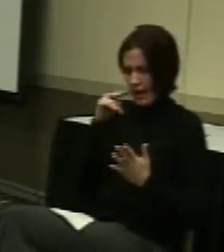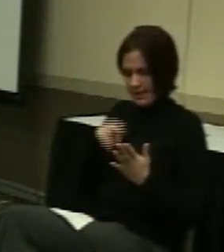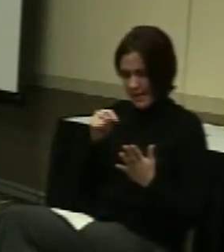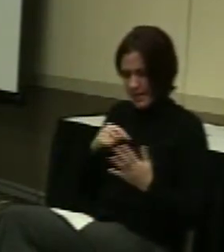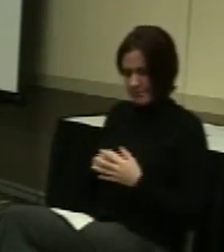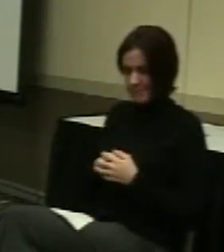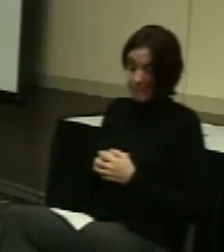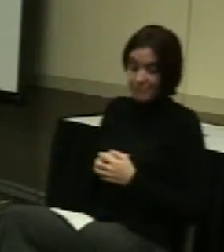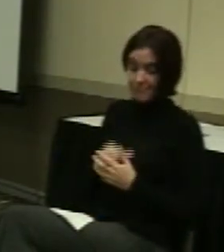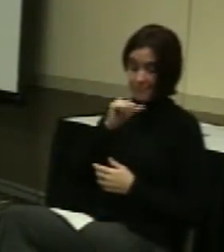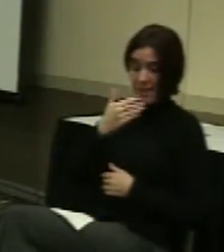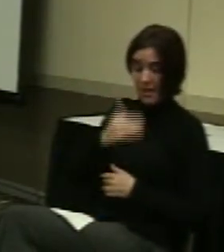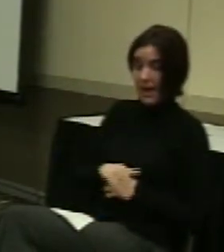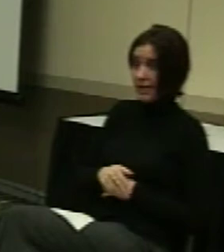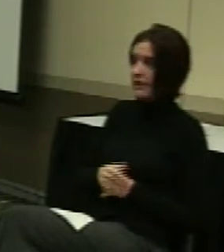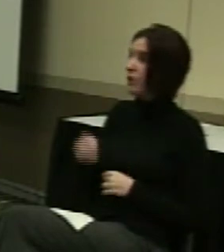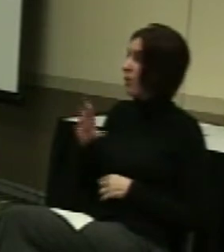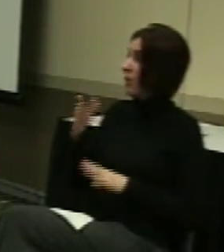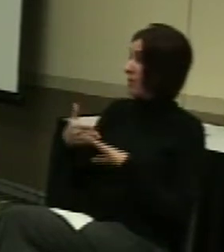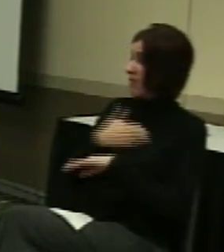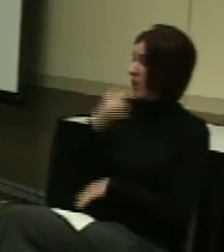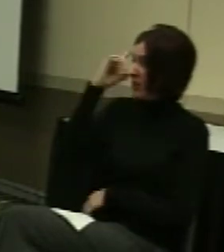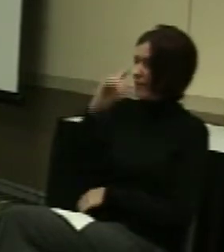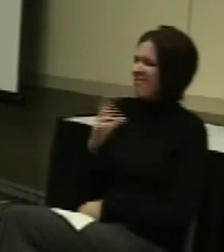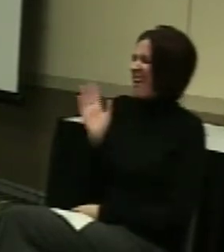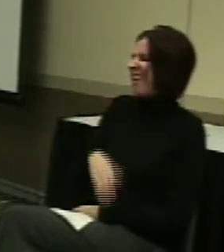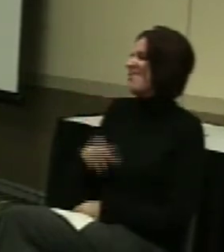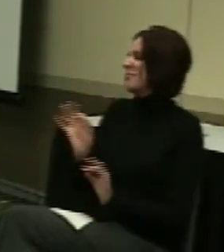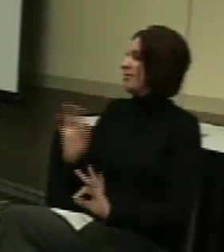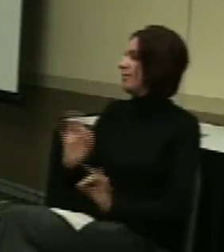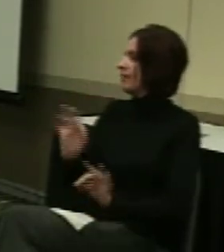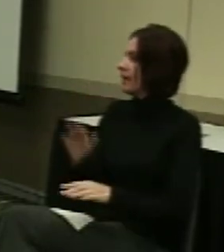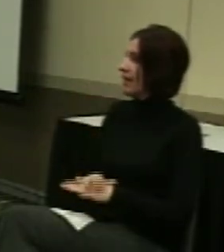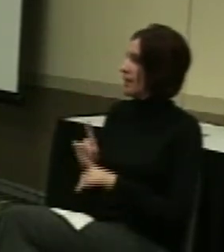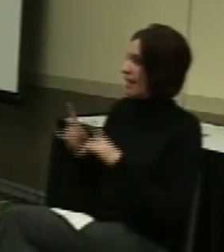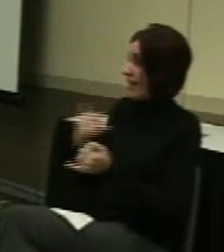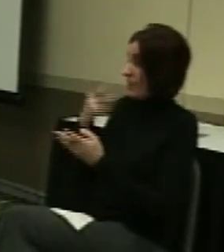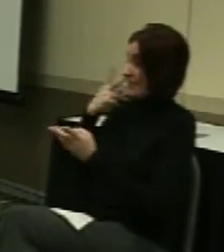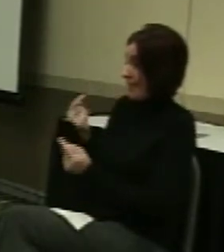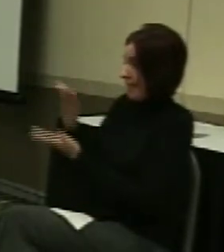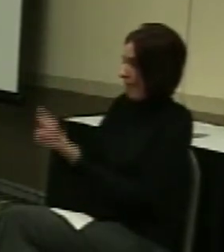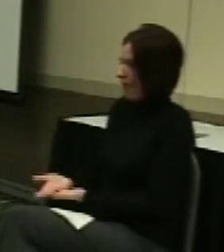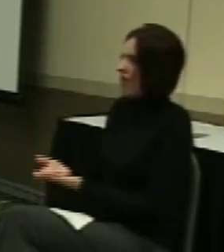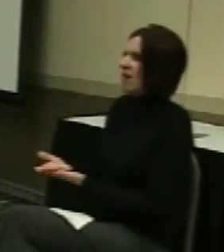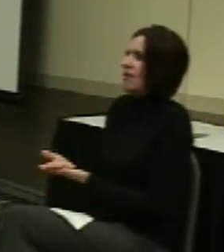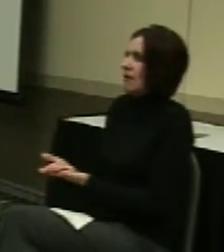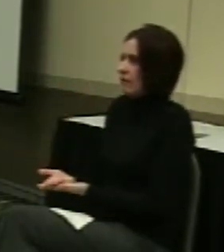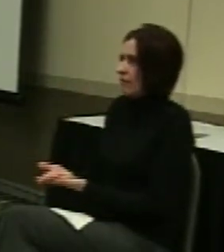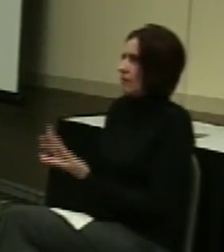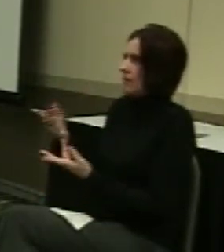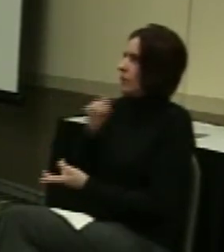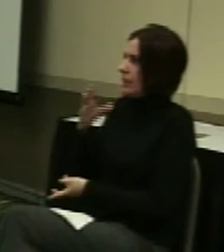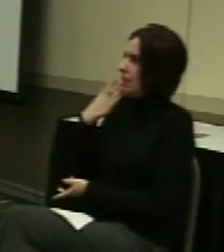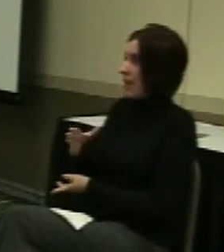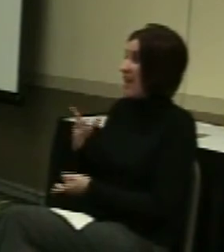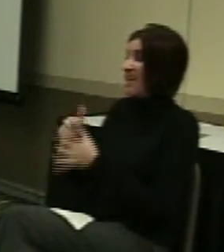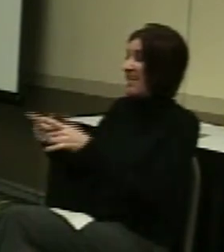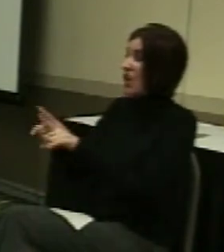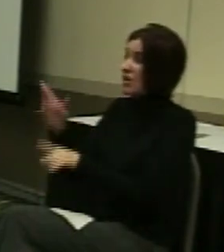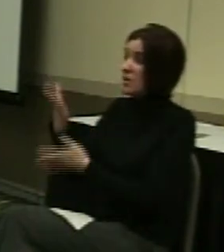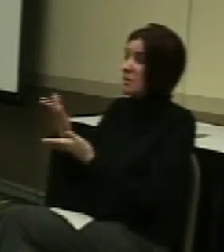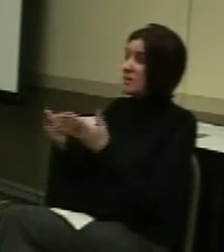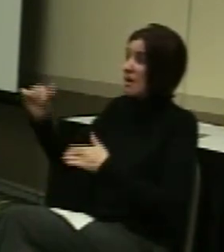around, that it's actually more problems going on than I even realized. It's possible that there are some peers in there not even doing as well either. Oh